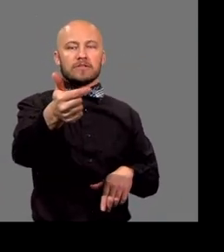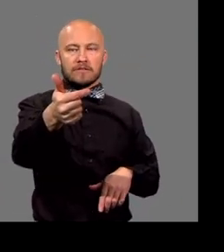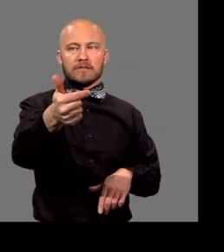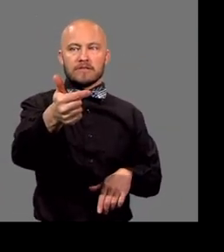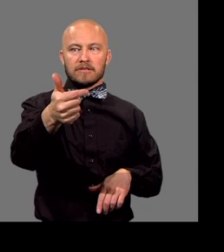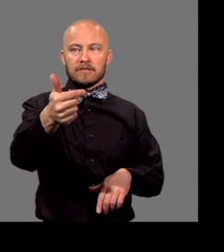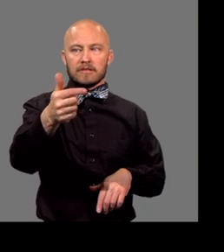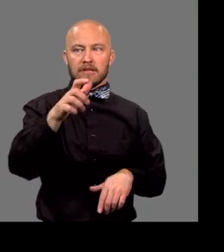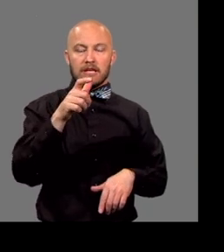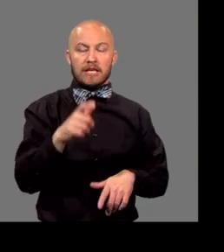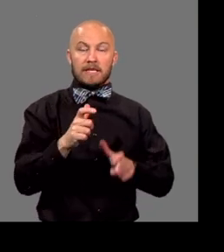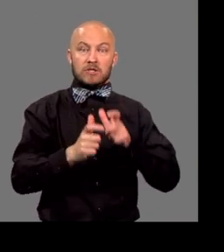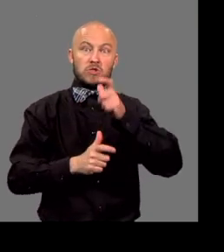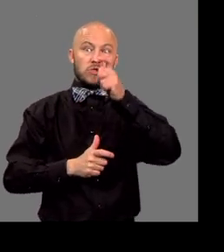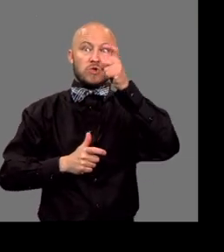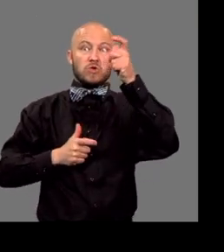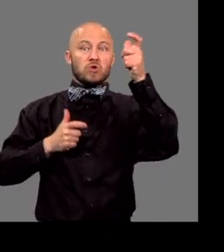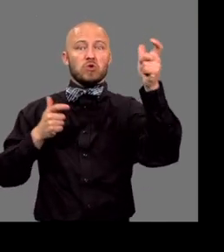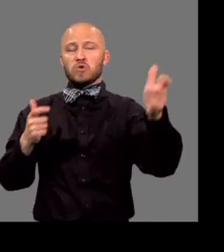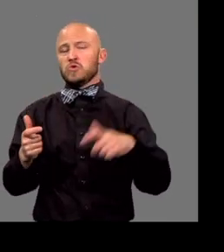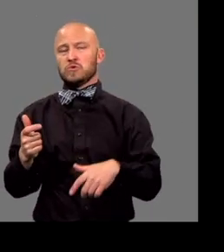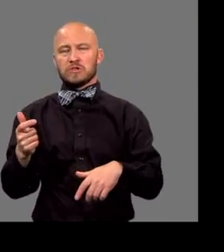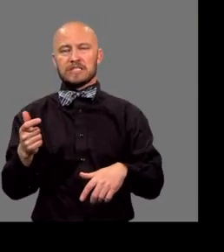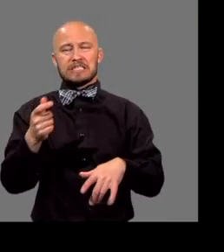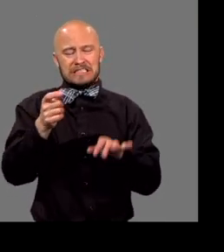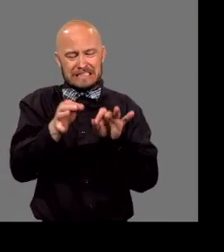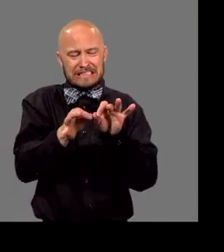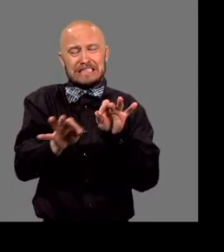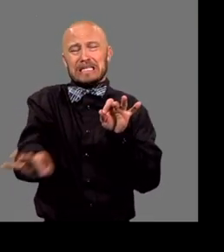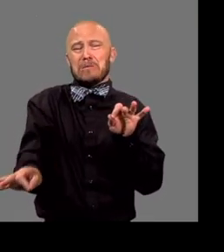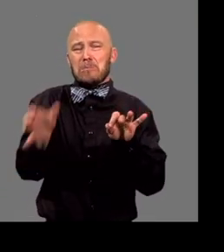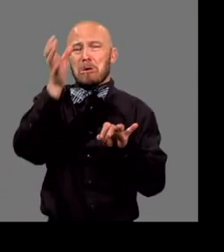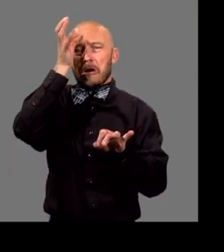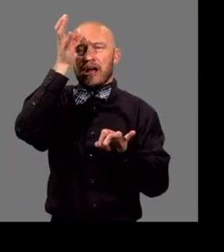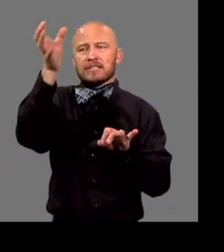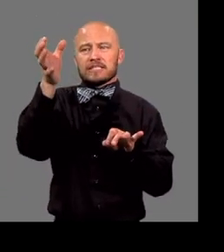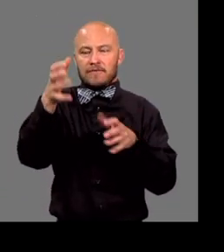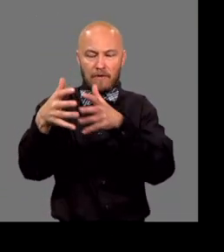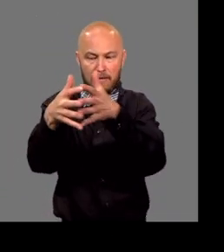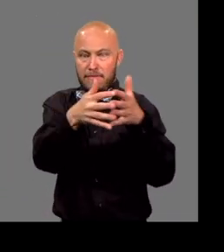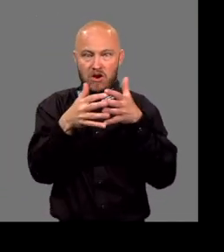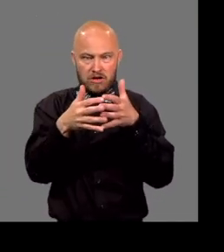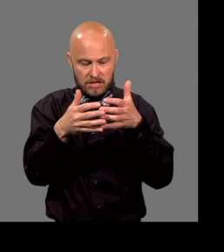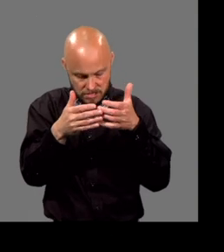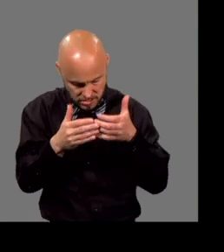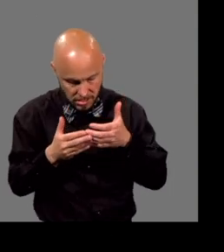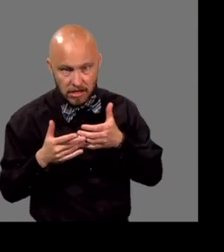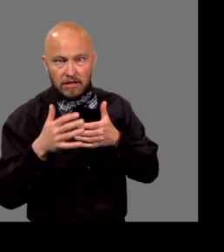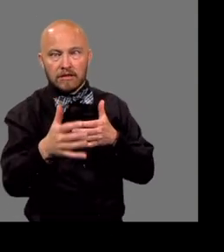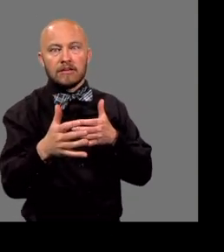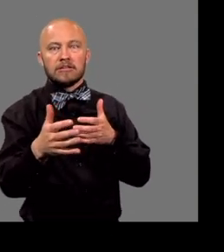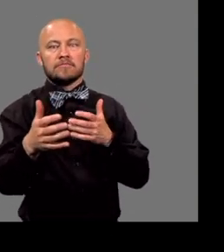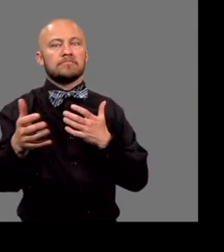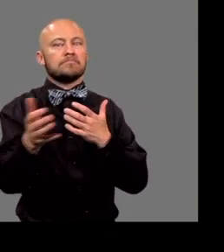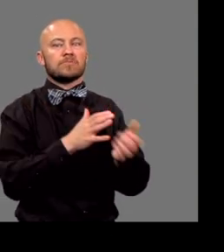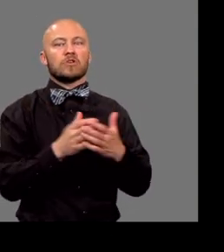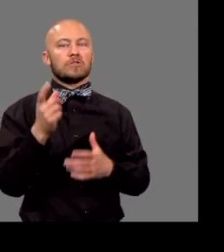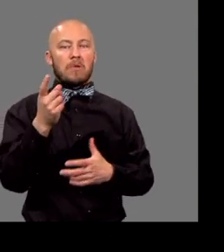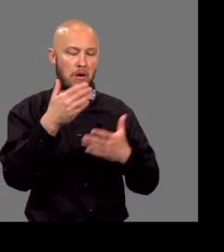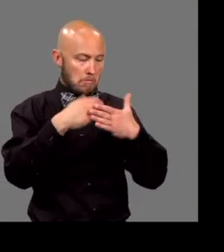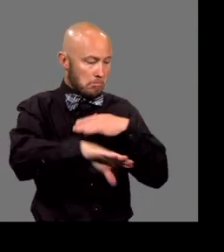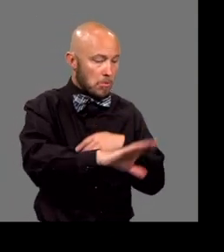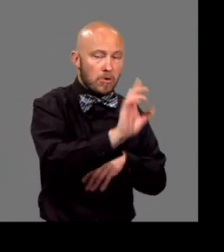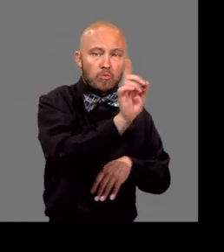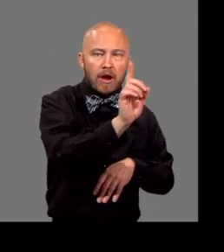keep this daringly radical but unfailingly simple notion of America alive. That no matter where you're